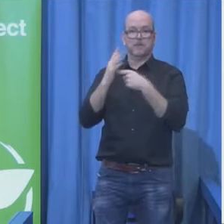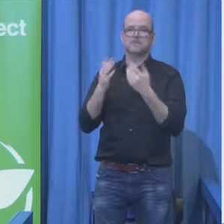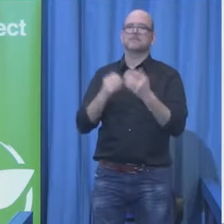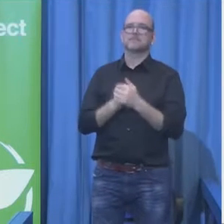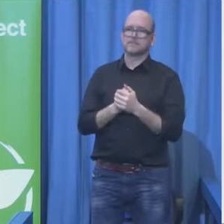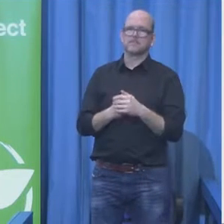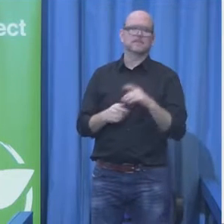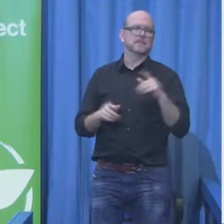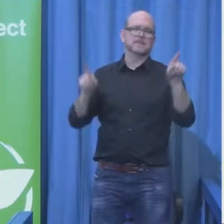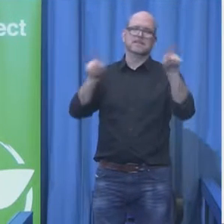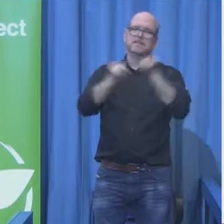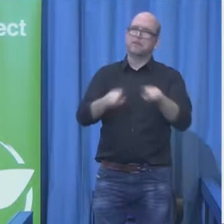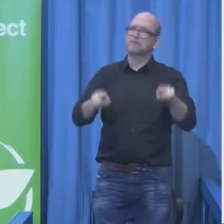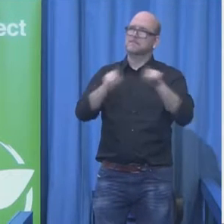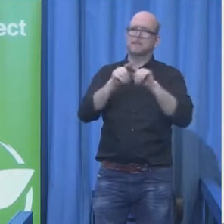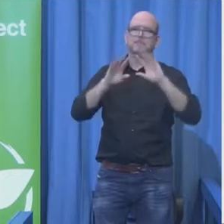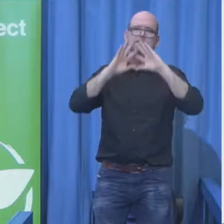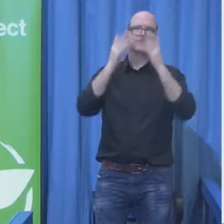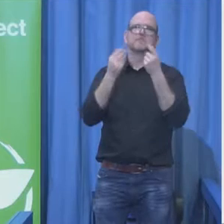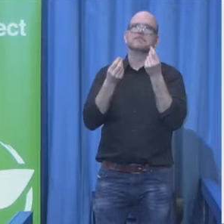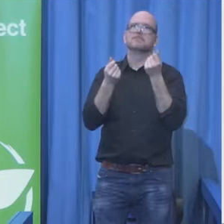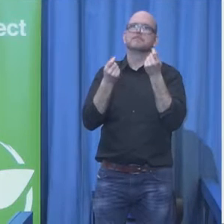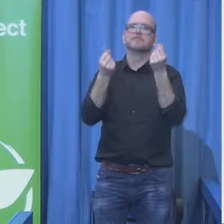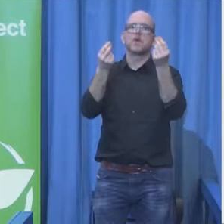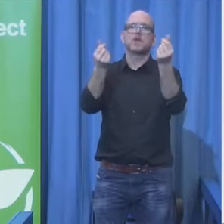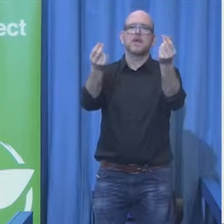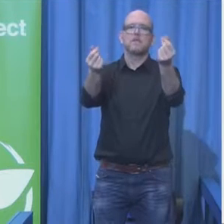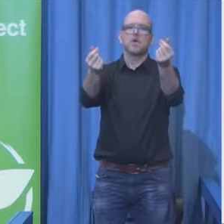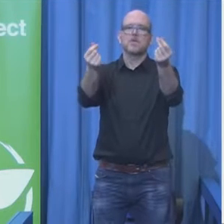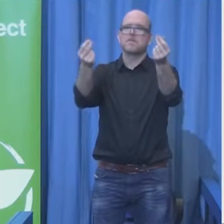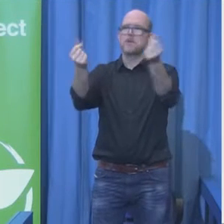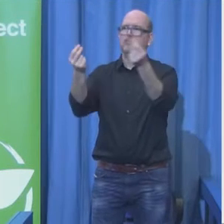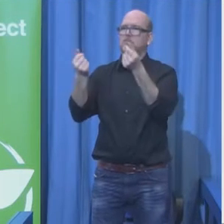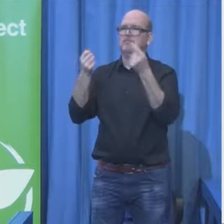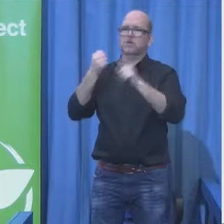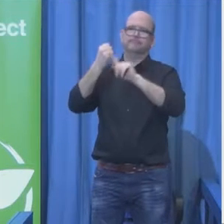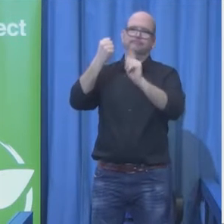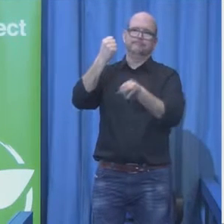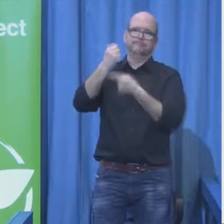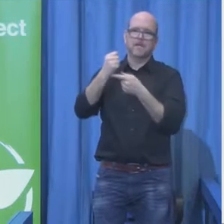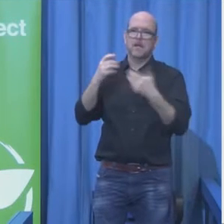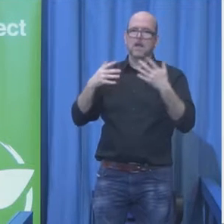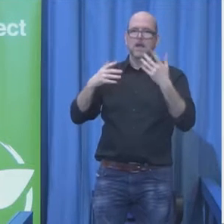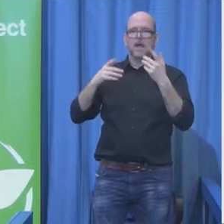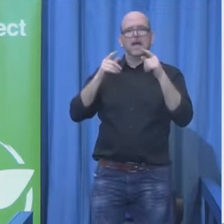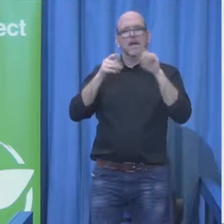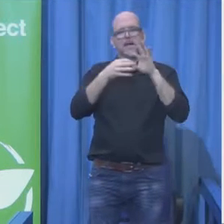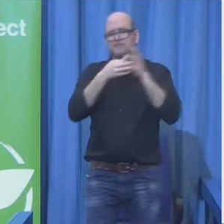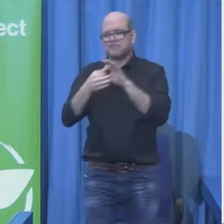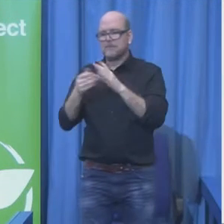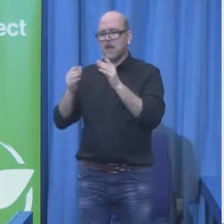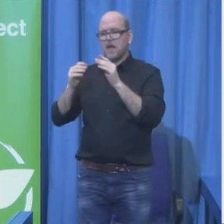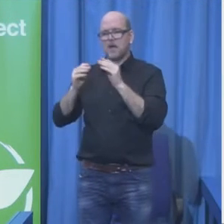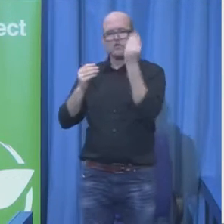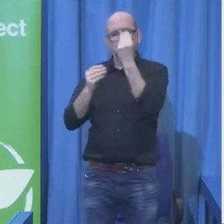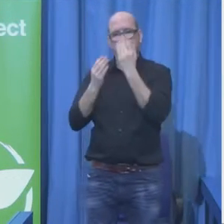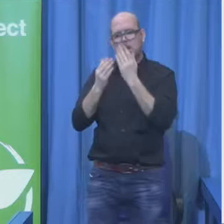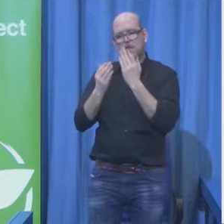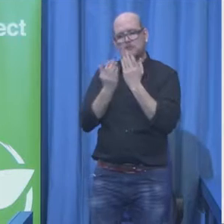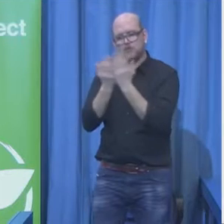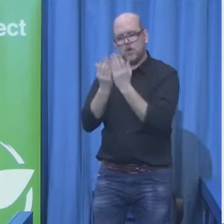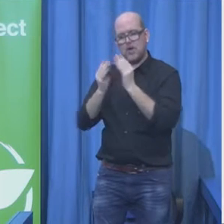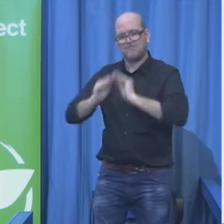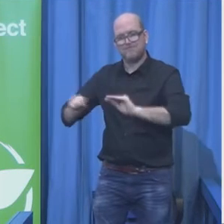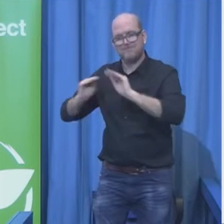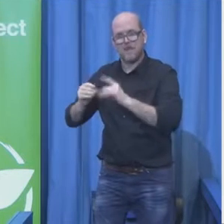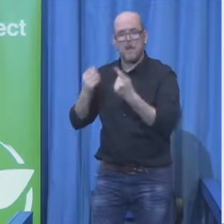been an issue for us back home in Jordan. So now the second part of the question is, what are the solutions? We have a new law that is going